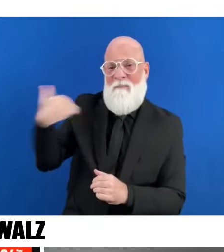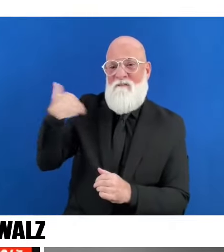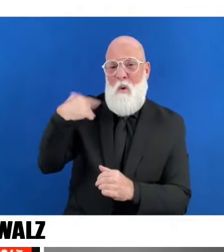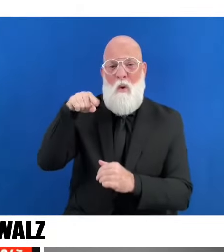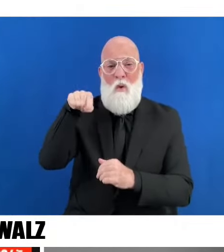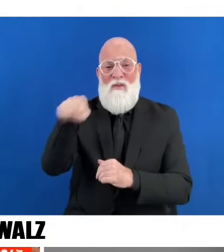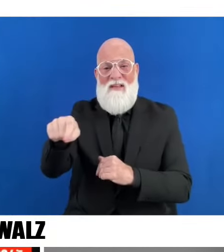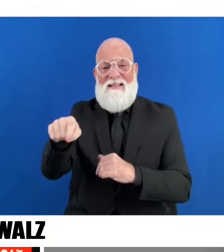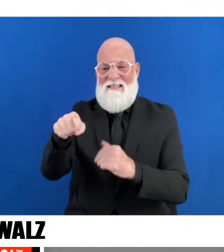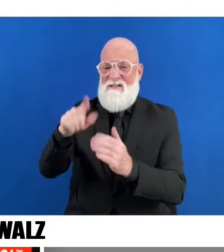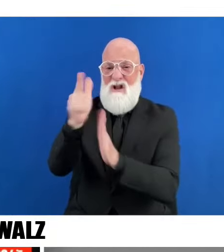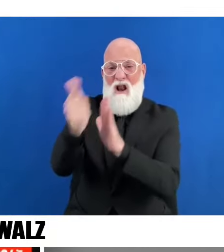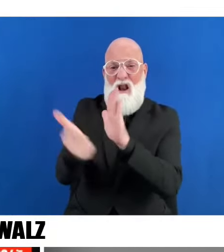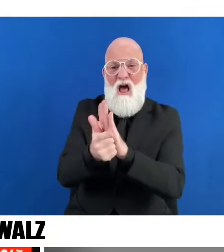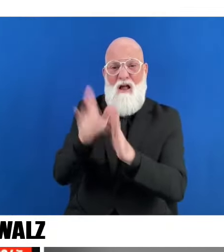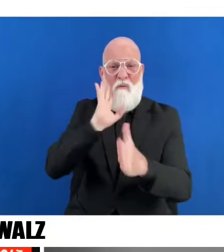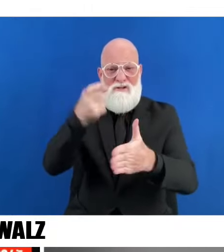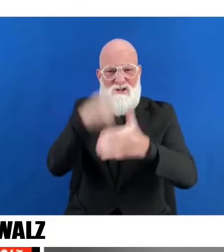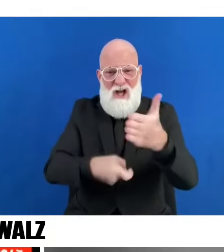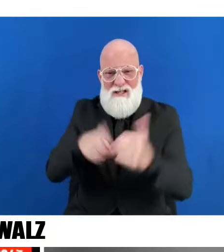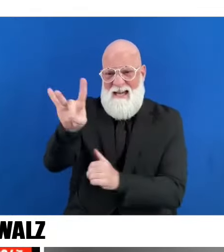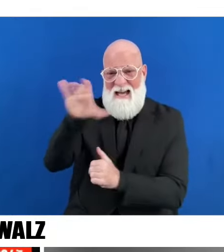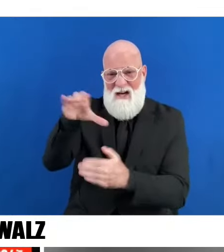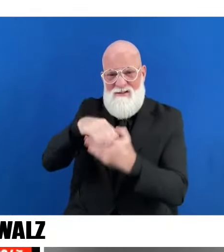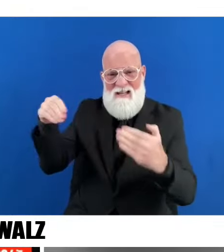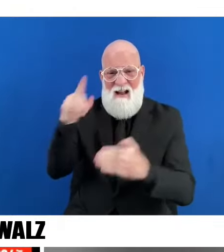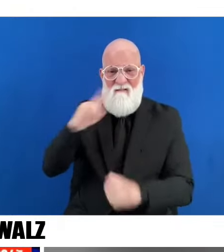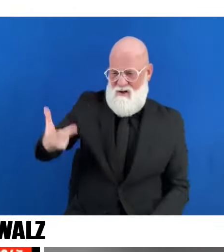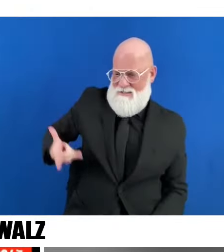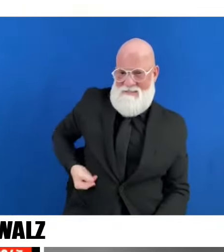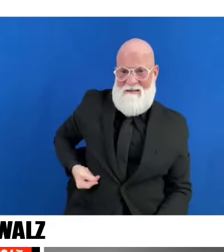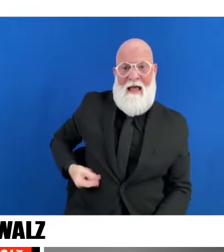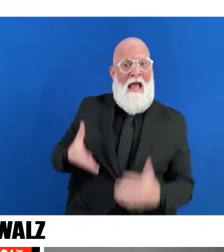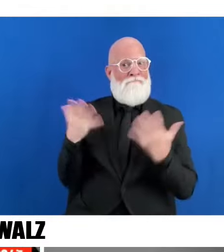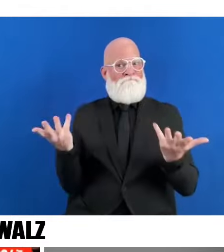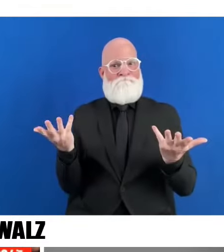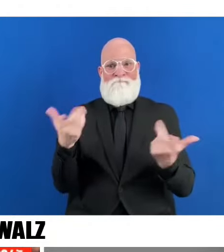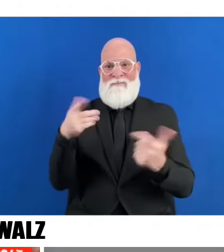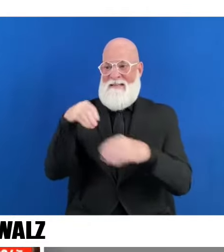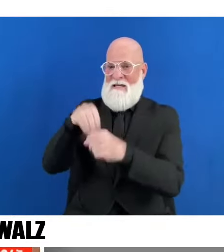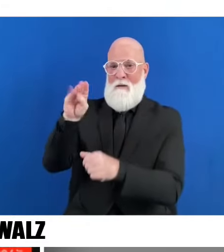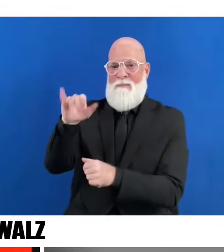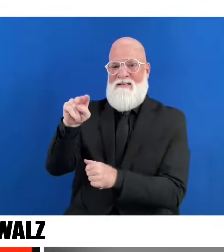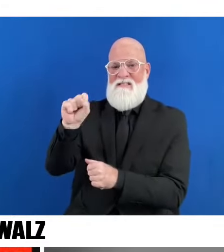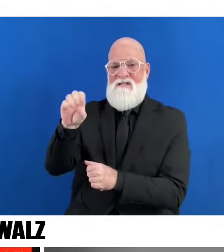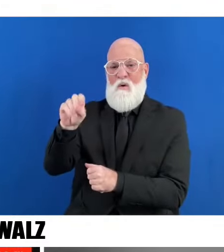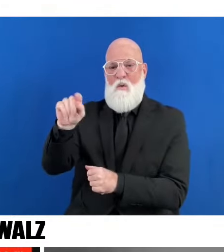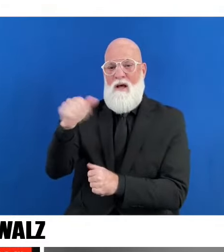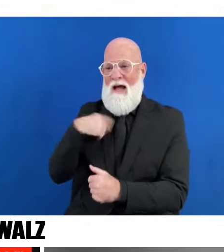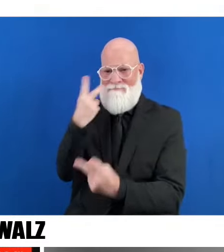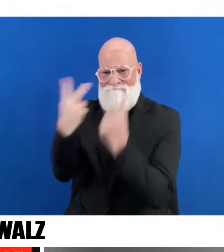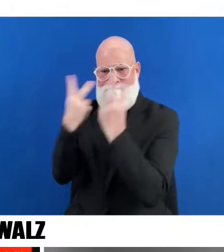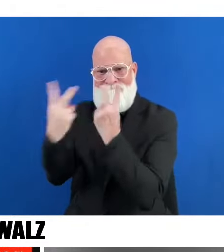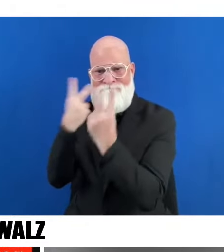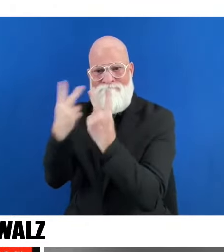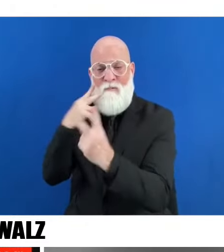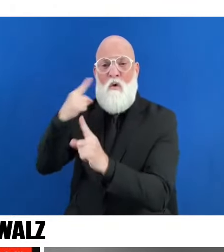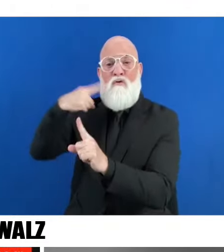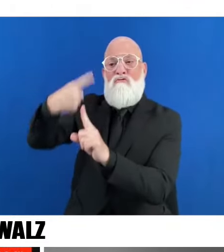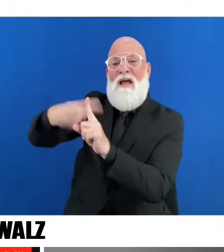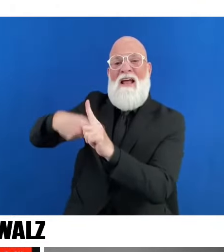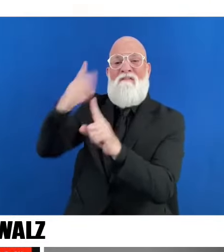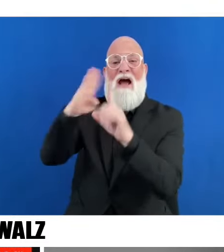as the housing goes, I've seen it in Minnesota, 12% more houses in Minneapolis, prices went down on rent 4%. It's working. And then making